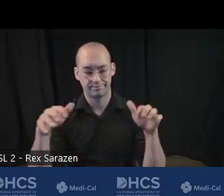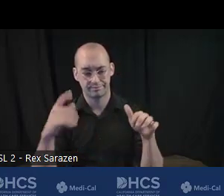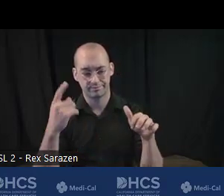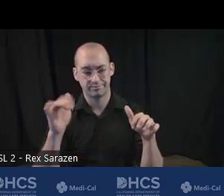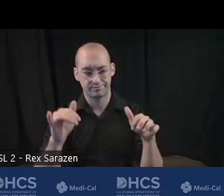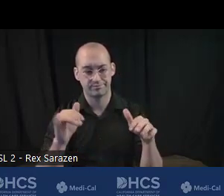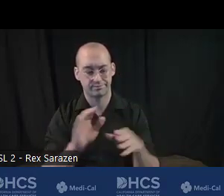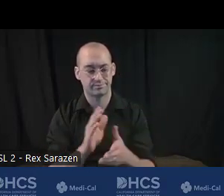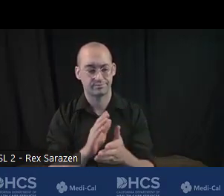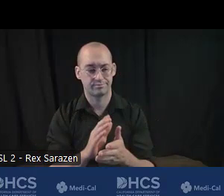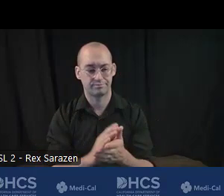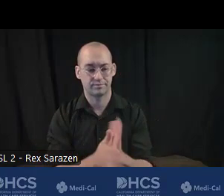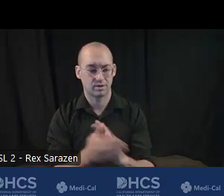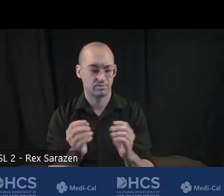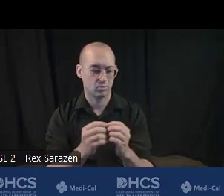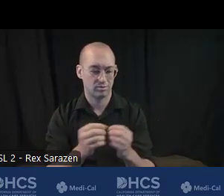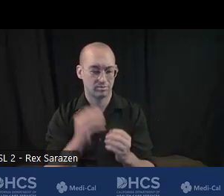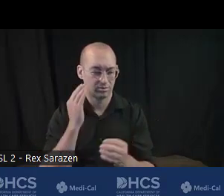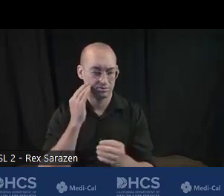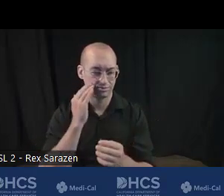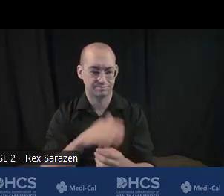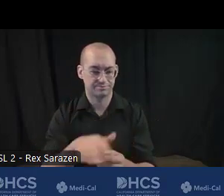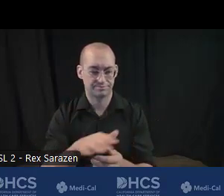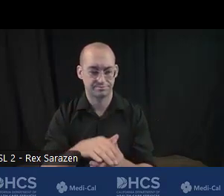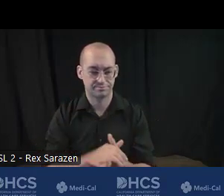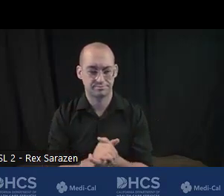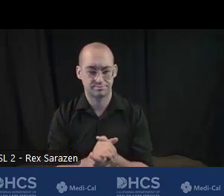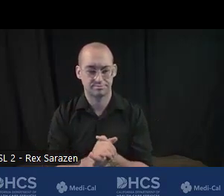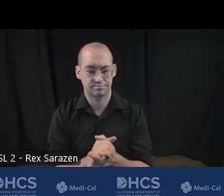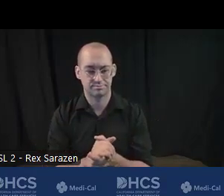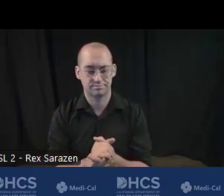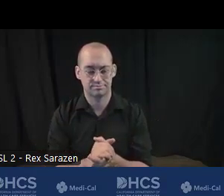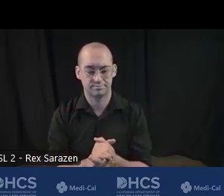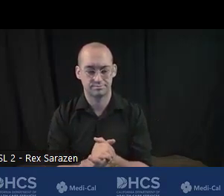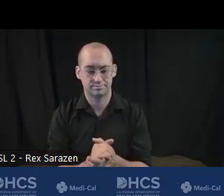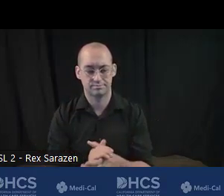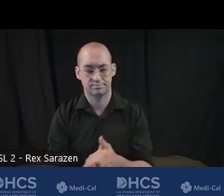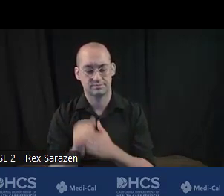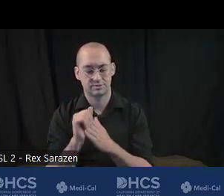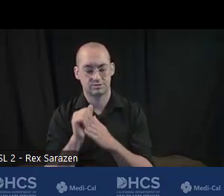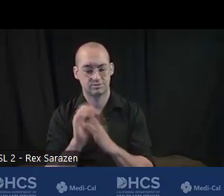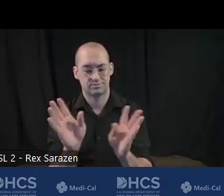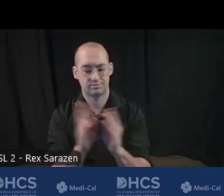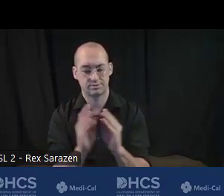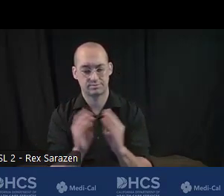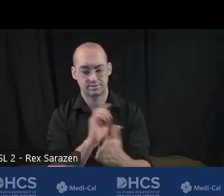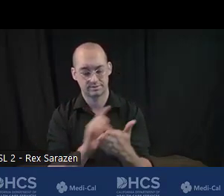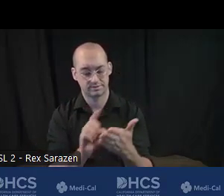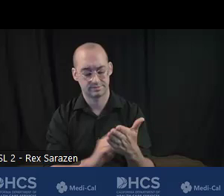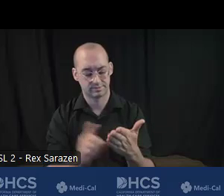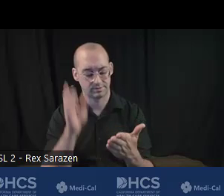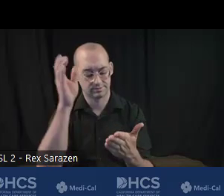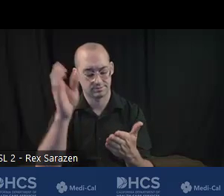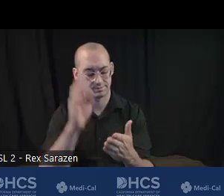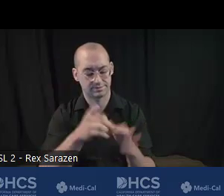In January 2026, we will hold an additional leadership summit on design concept decisions for